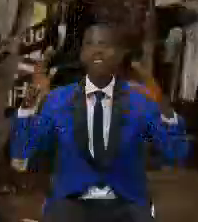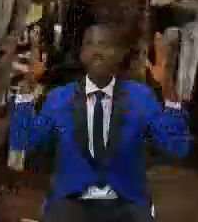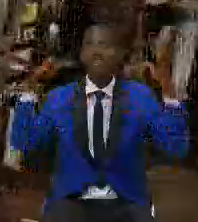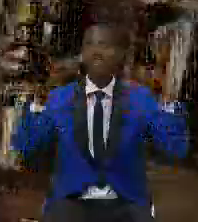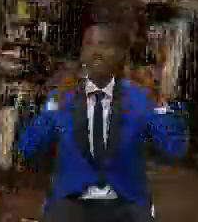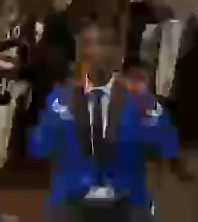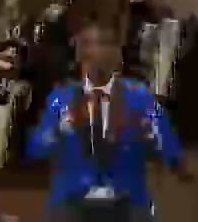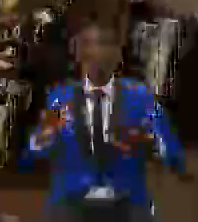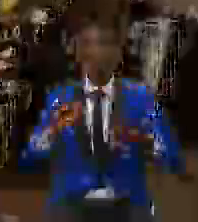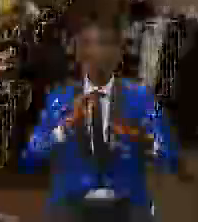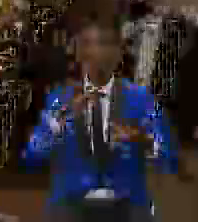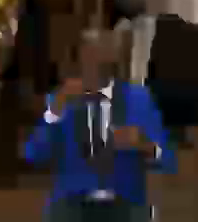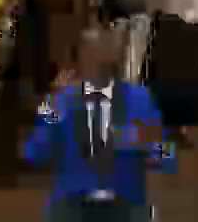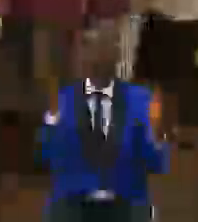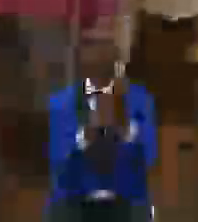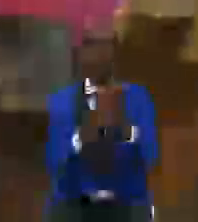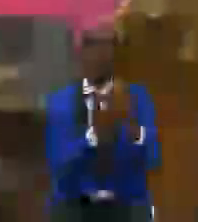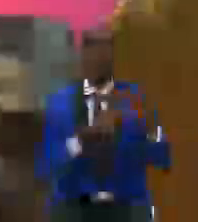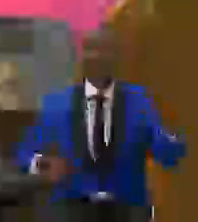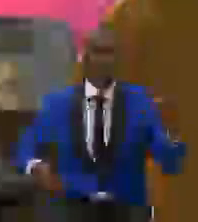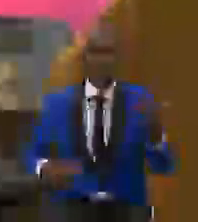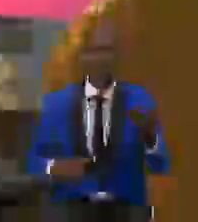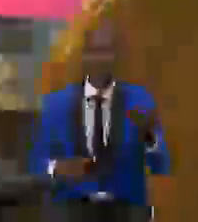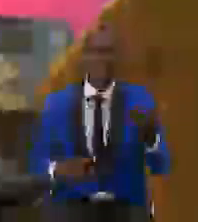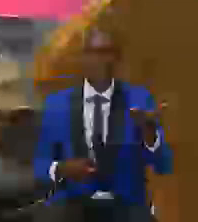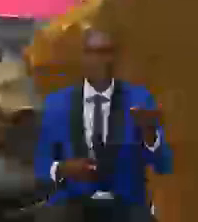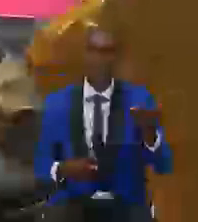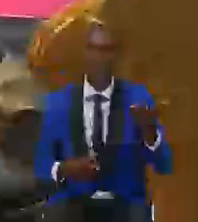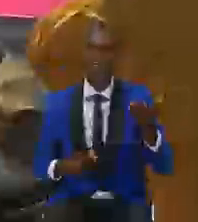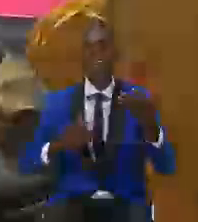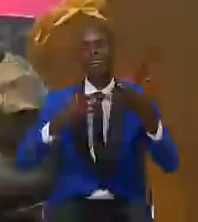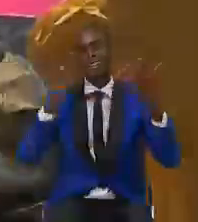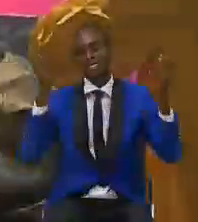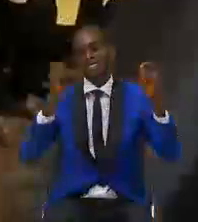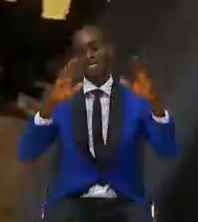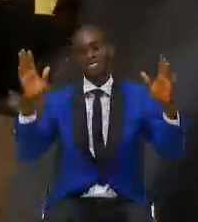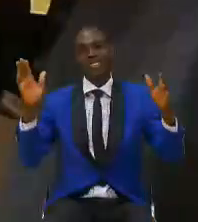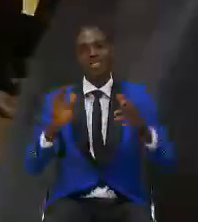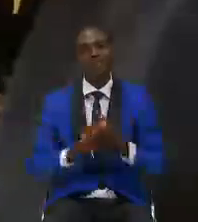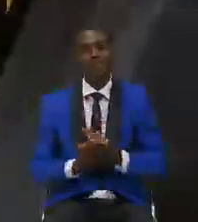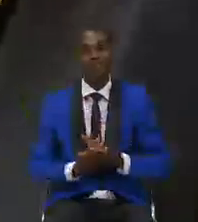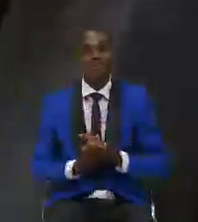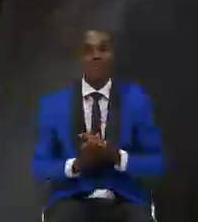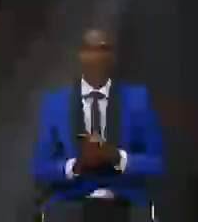If you are experiencing showers of blessing, I said, praise the Lord.